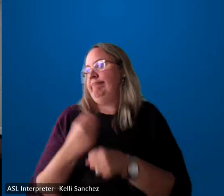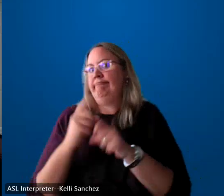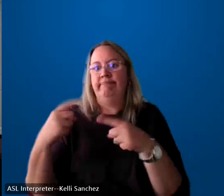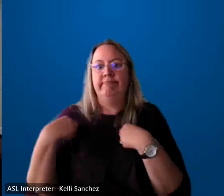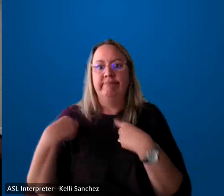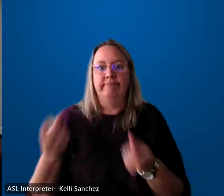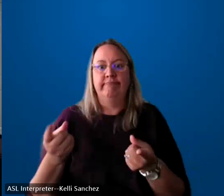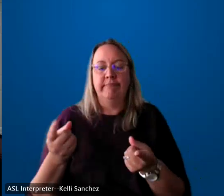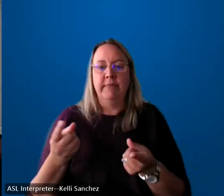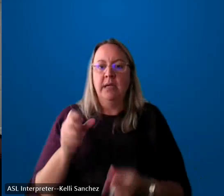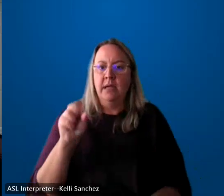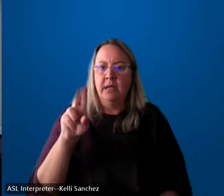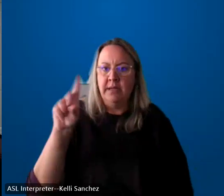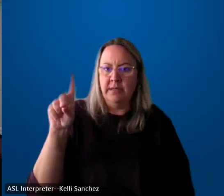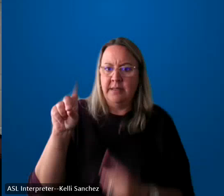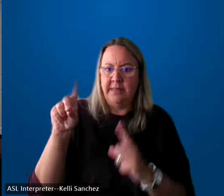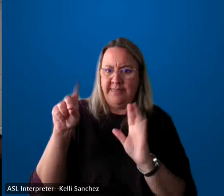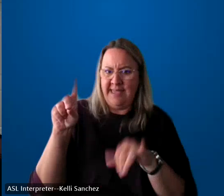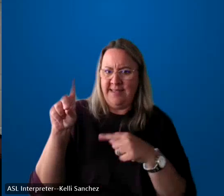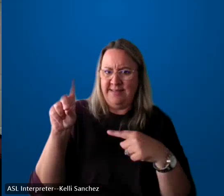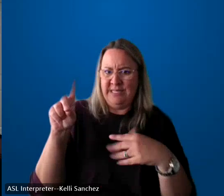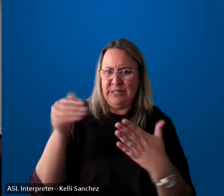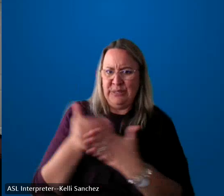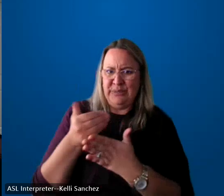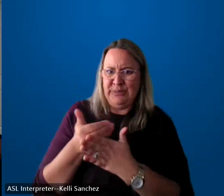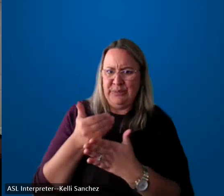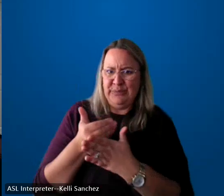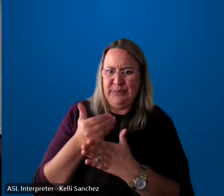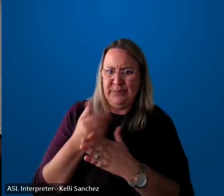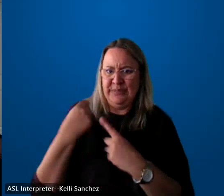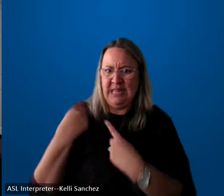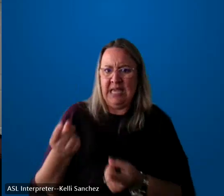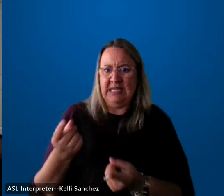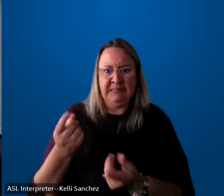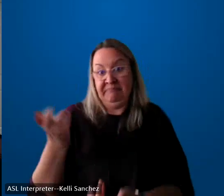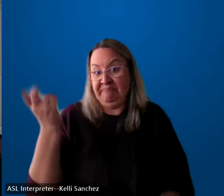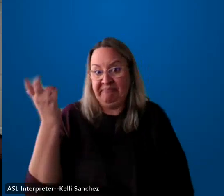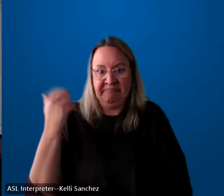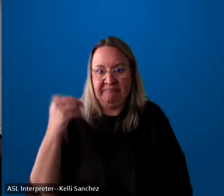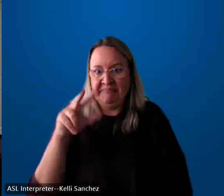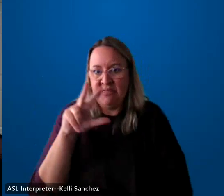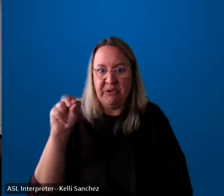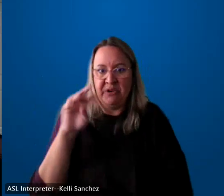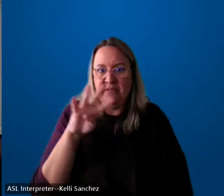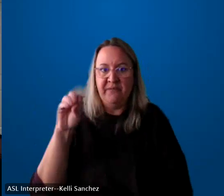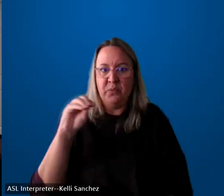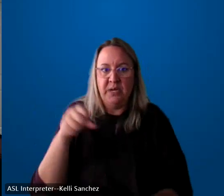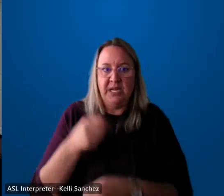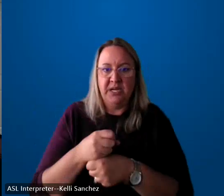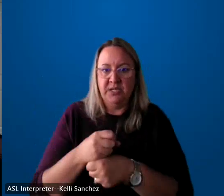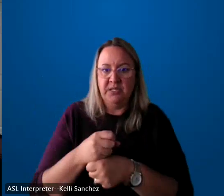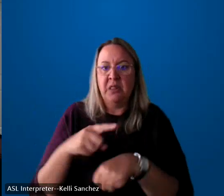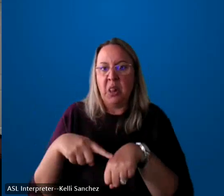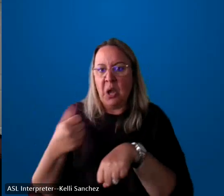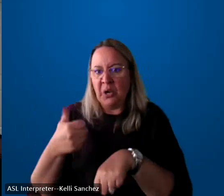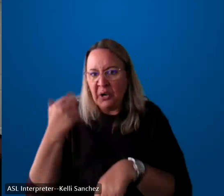with substance use disorder, this is kind of relatively new. The last, I don't know, 30, 40 years, maybe a little bit